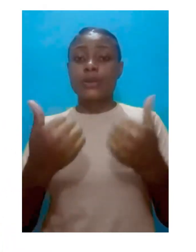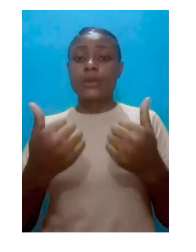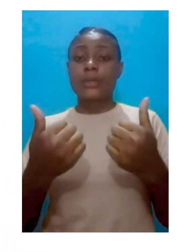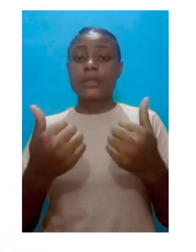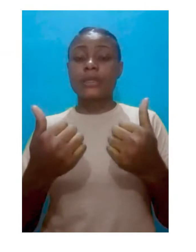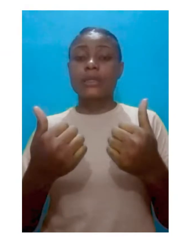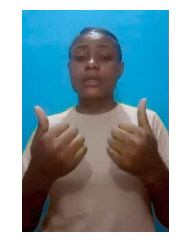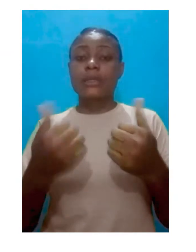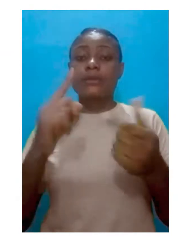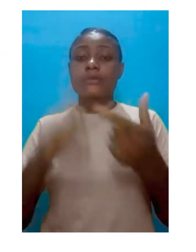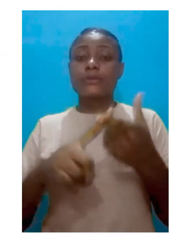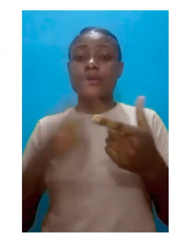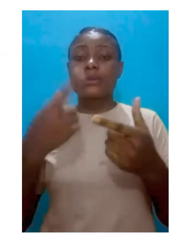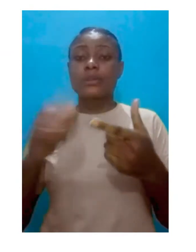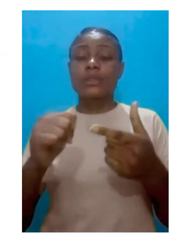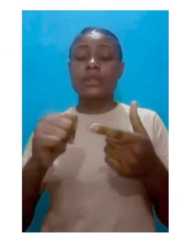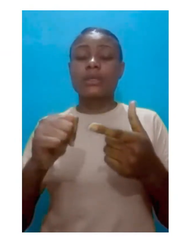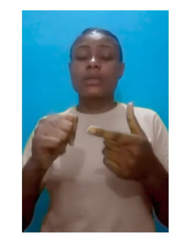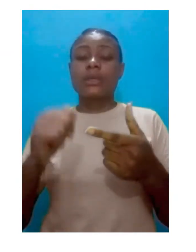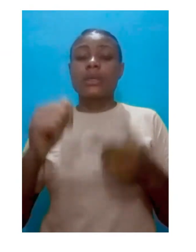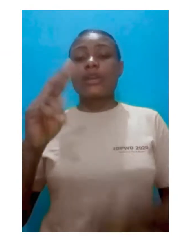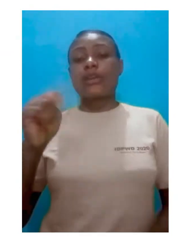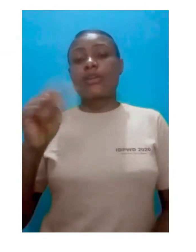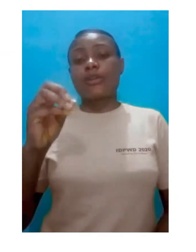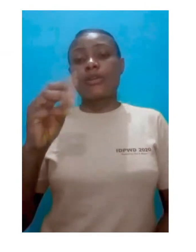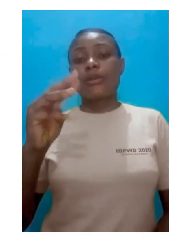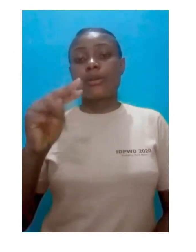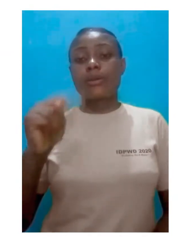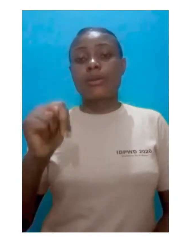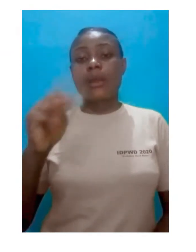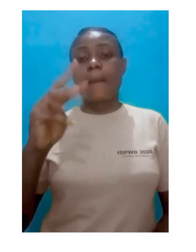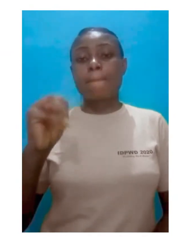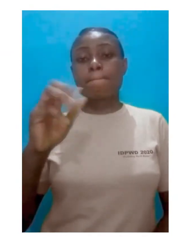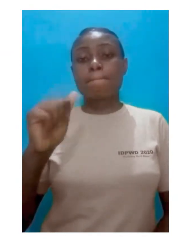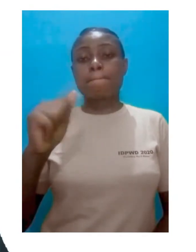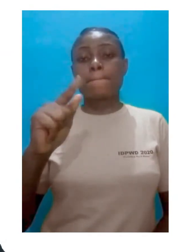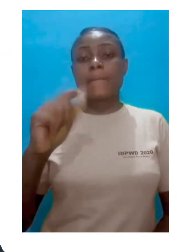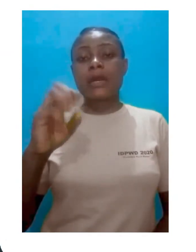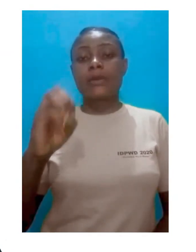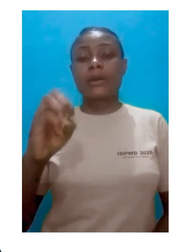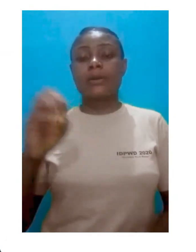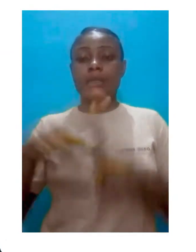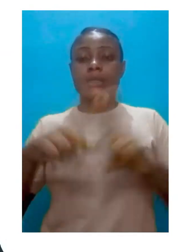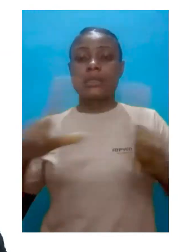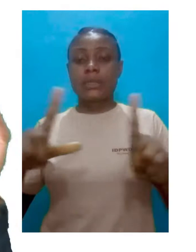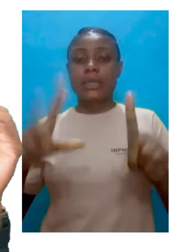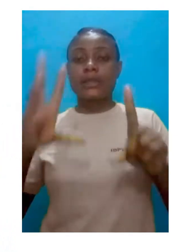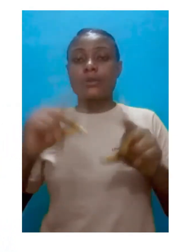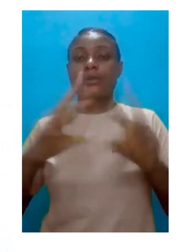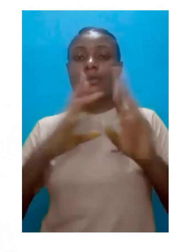we're going to be coming to the non-manual signs. Eyes,